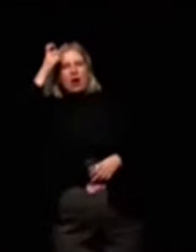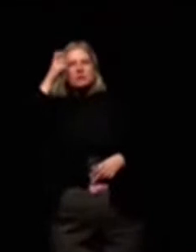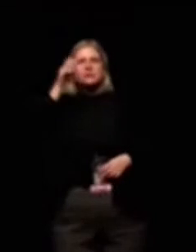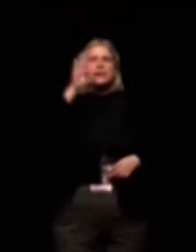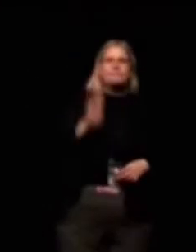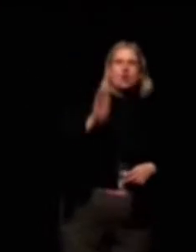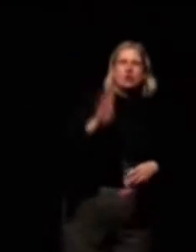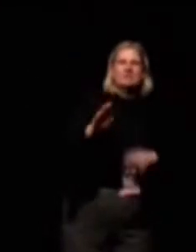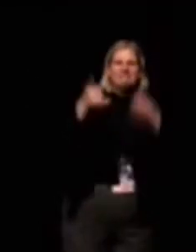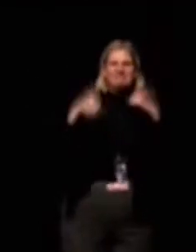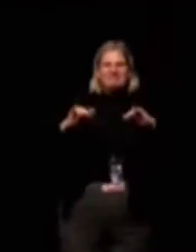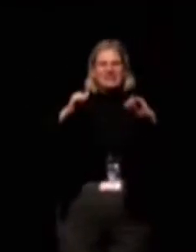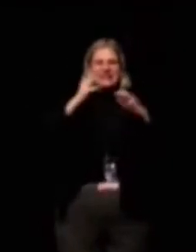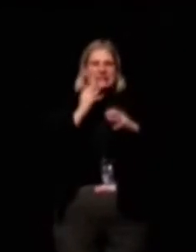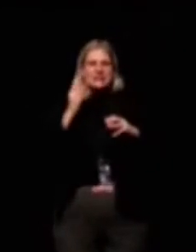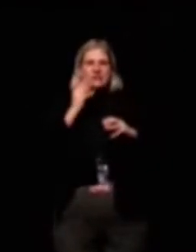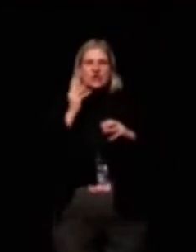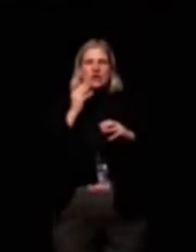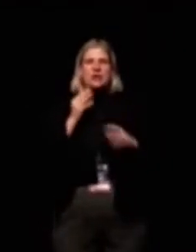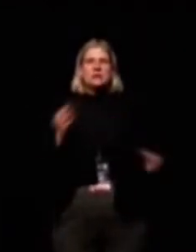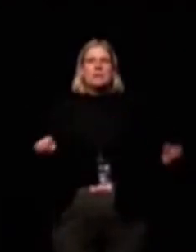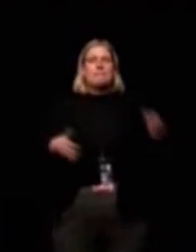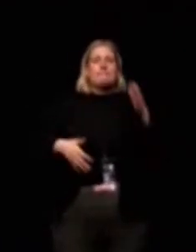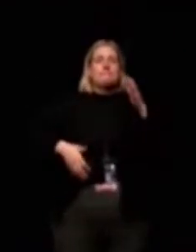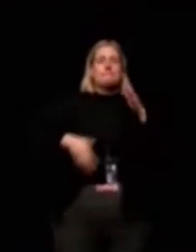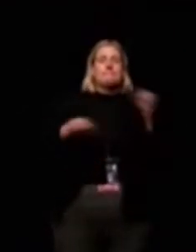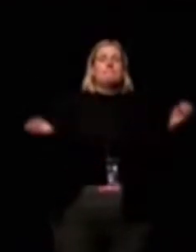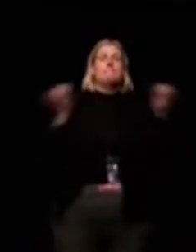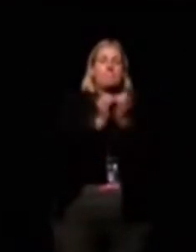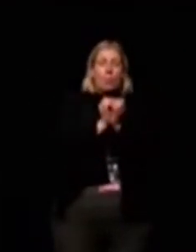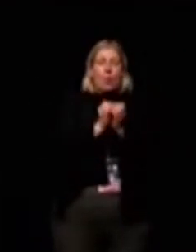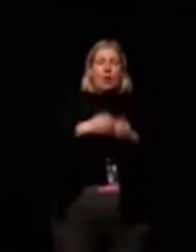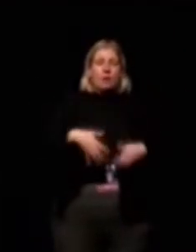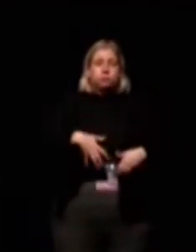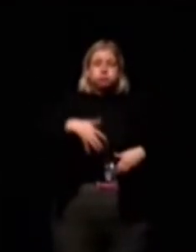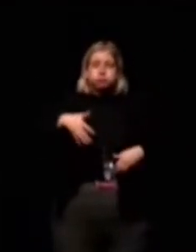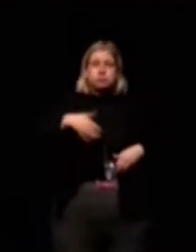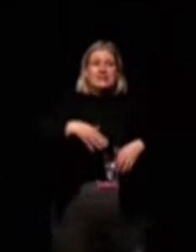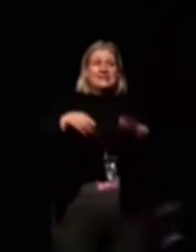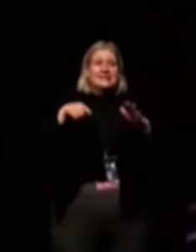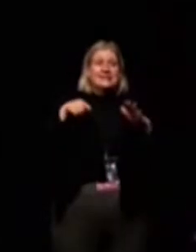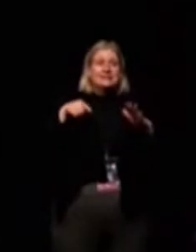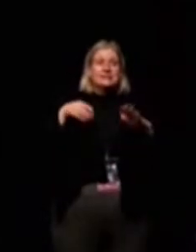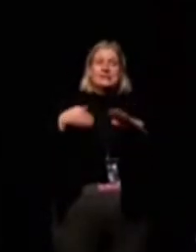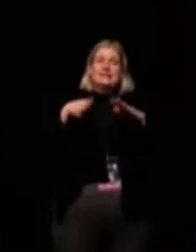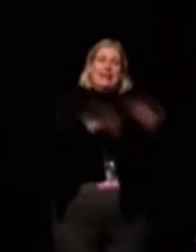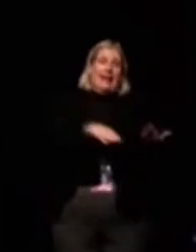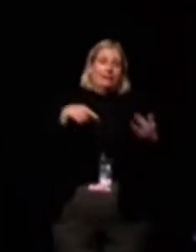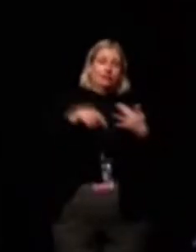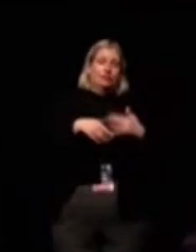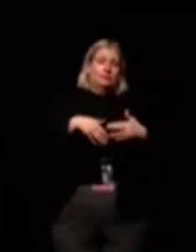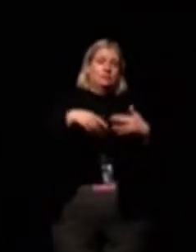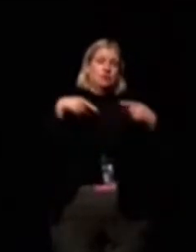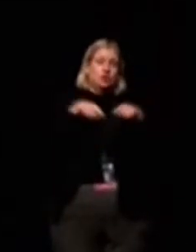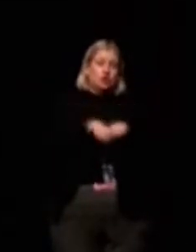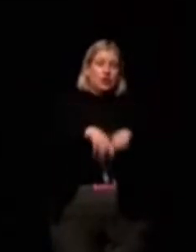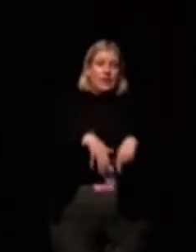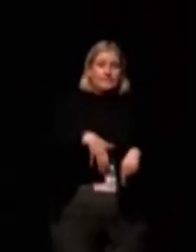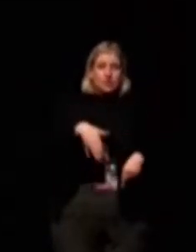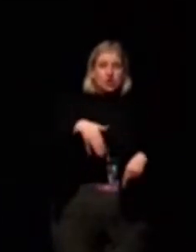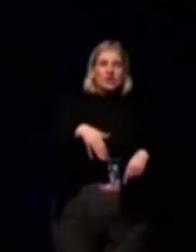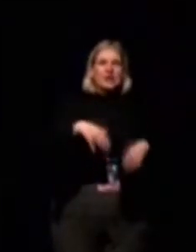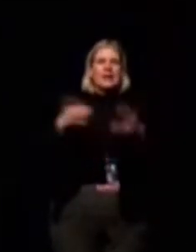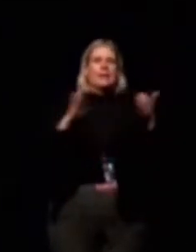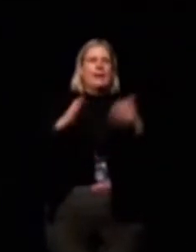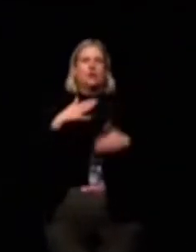mortality rate in birth than white mothers. Home ownership, or even an affordable apartment, is beyond the reach of so many